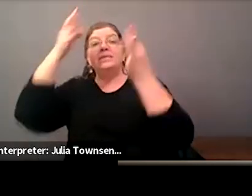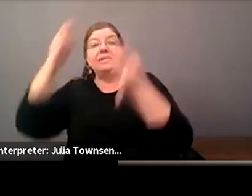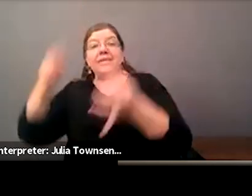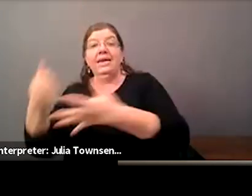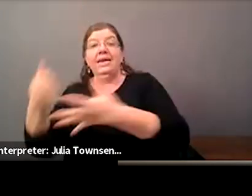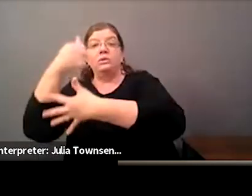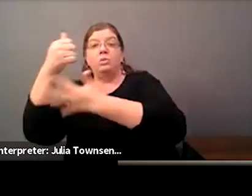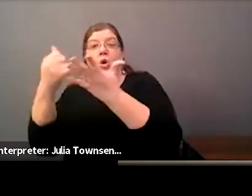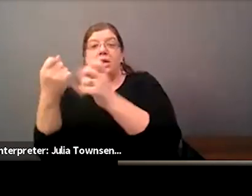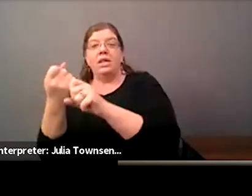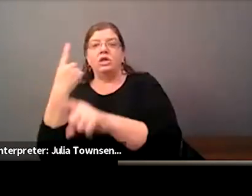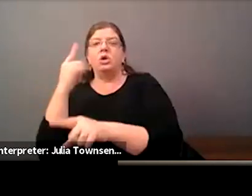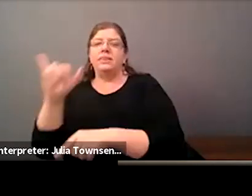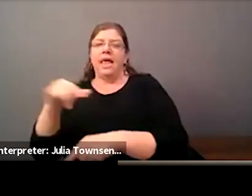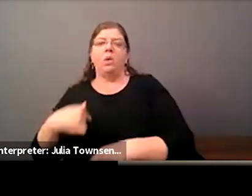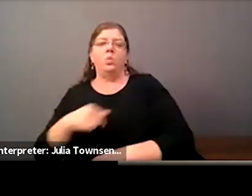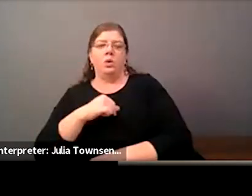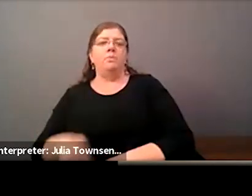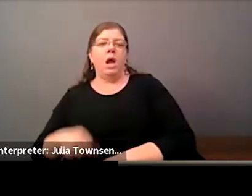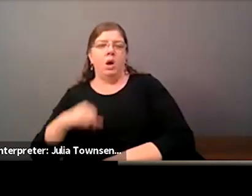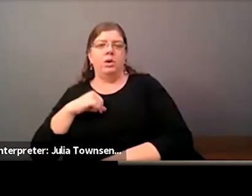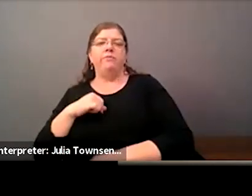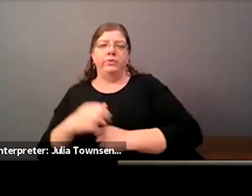something that we're all proud of